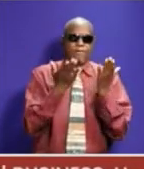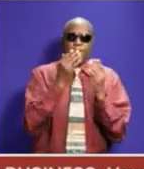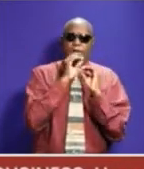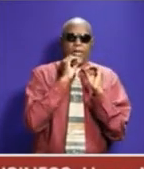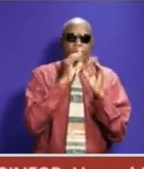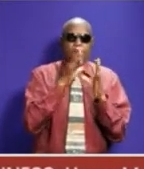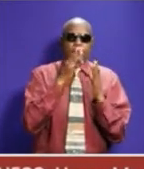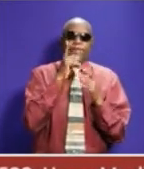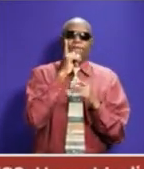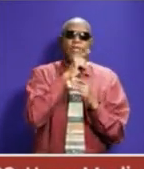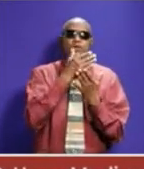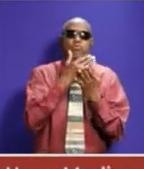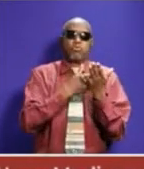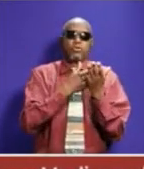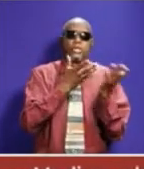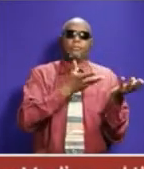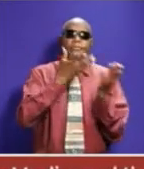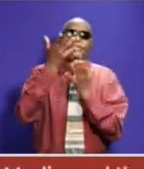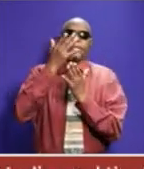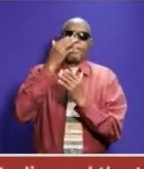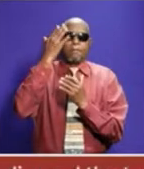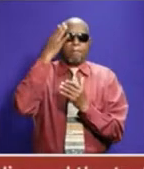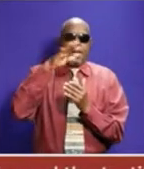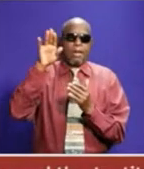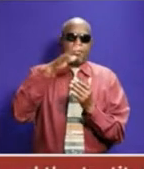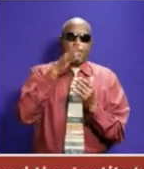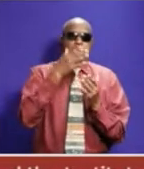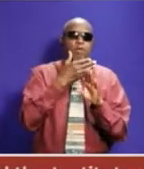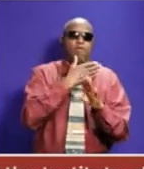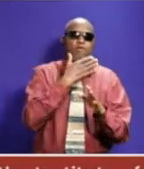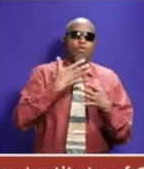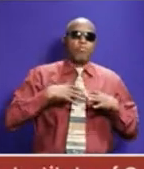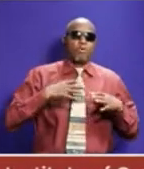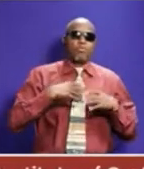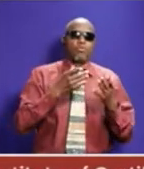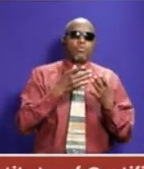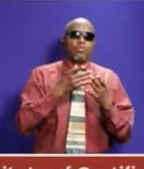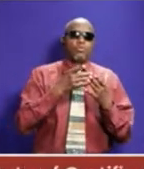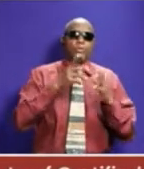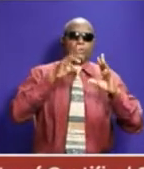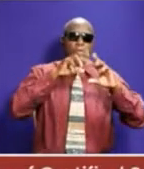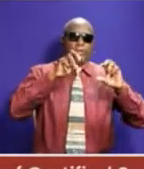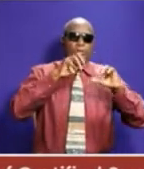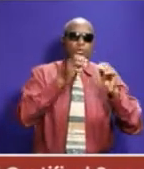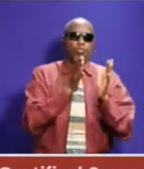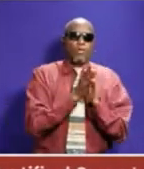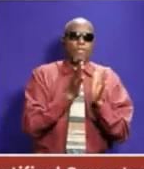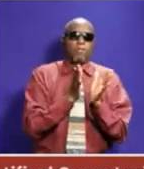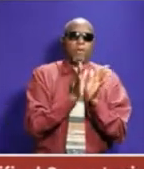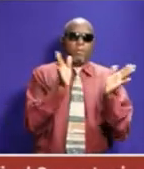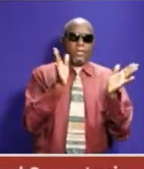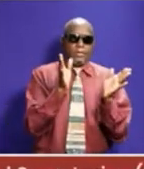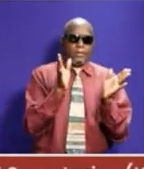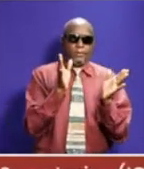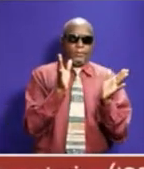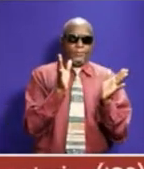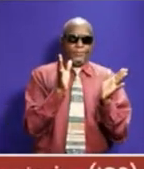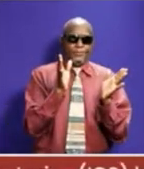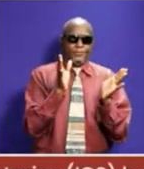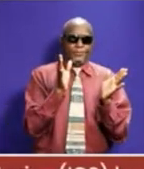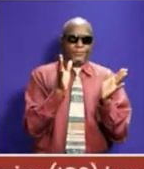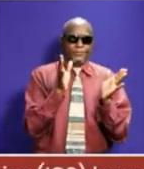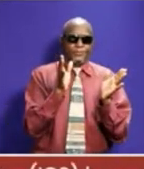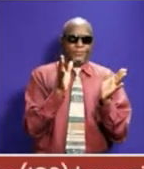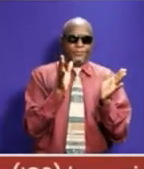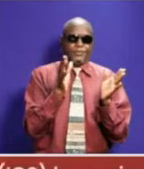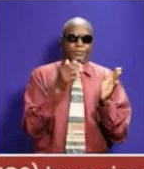and take it to Parliament before they have validated it with the public. Our pleas were not heard.